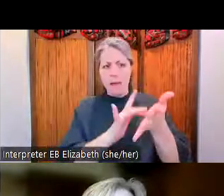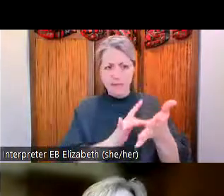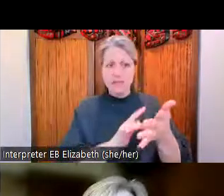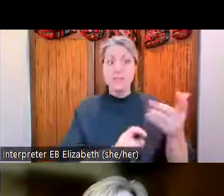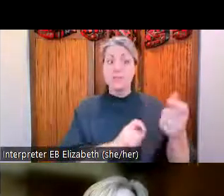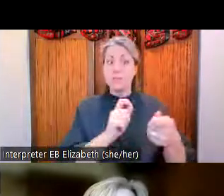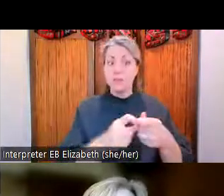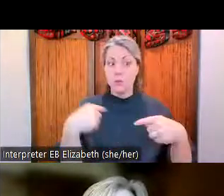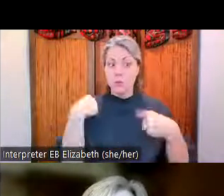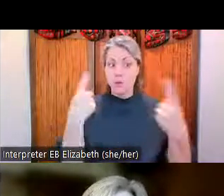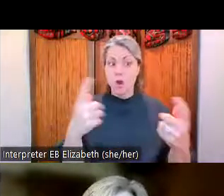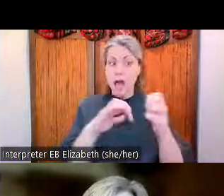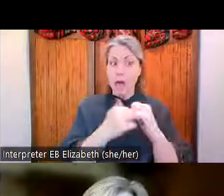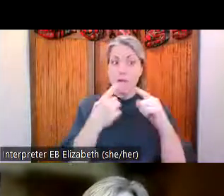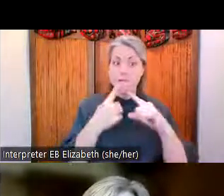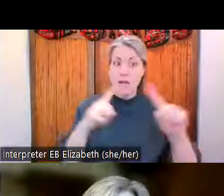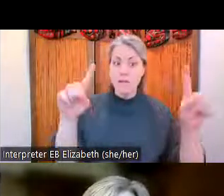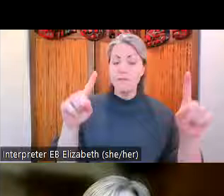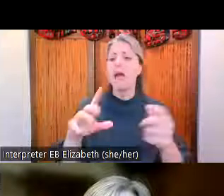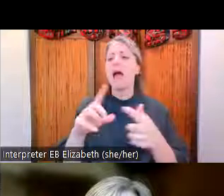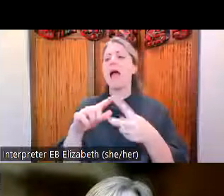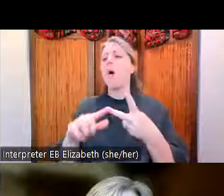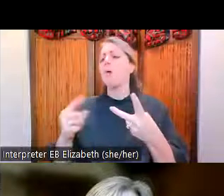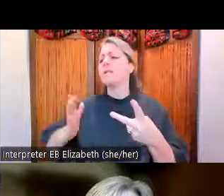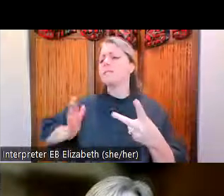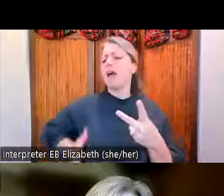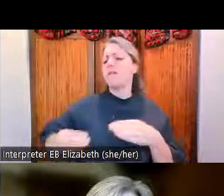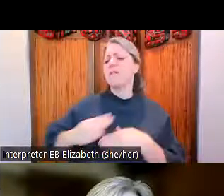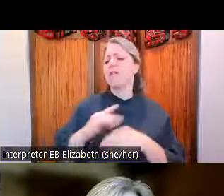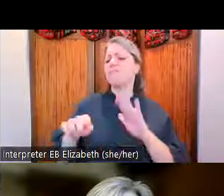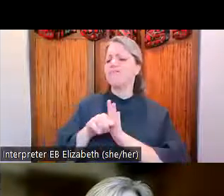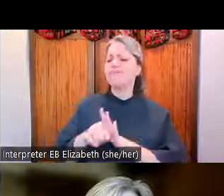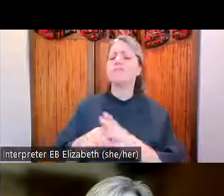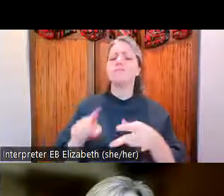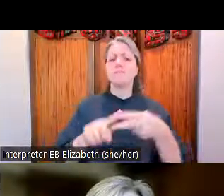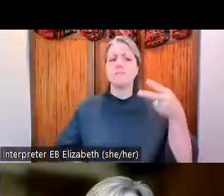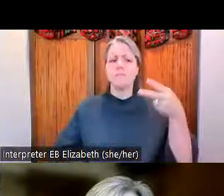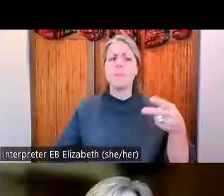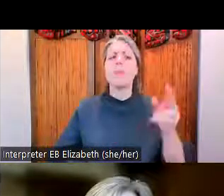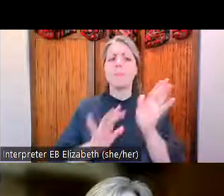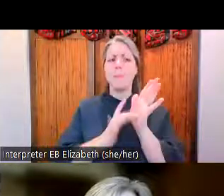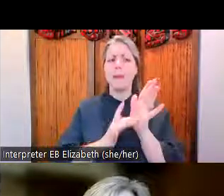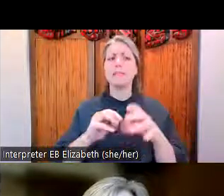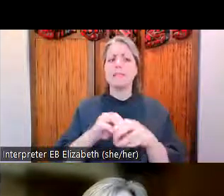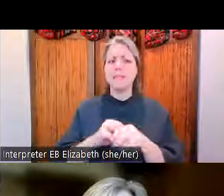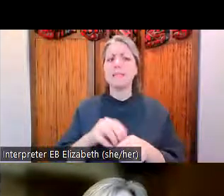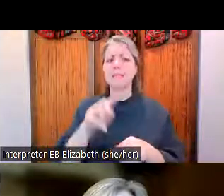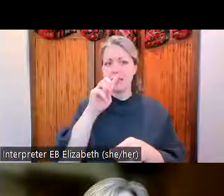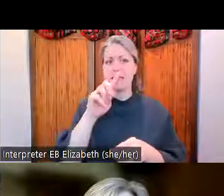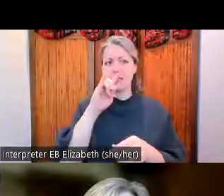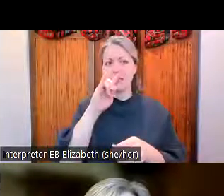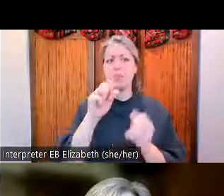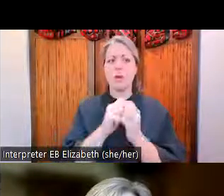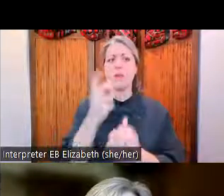specifically the efficacy and the side effects of use of medications in kids with autism?